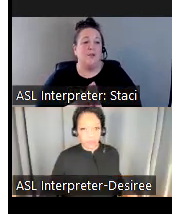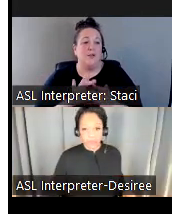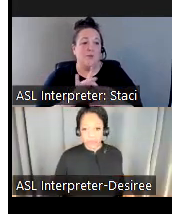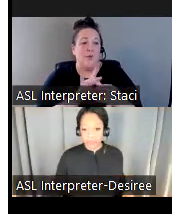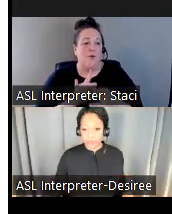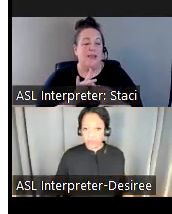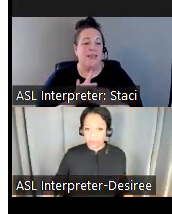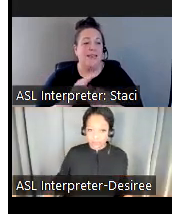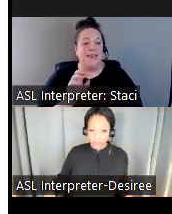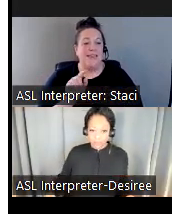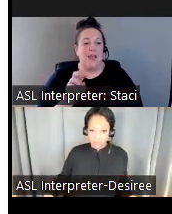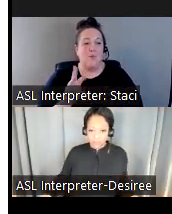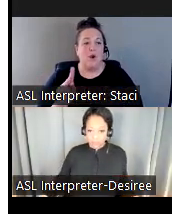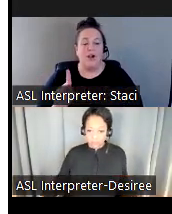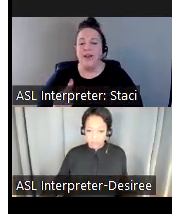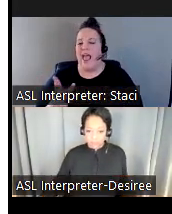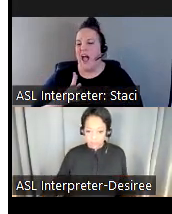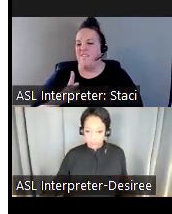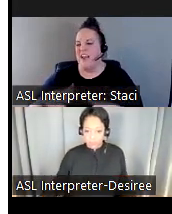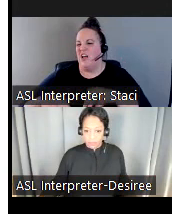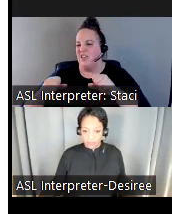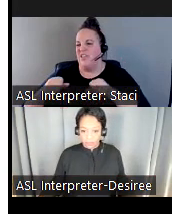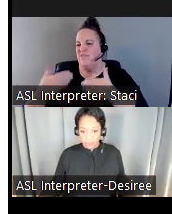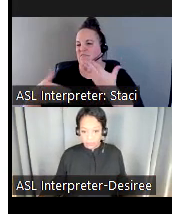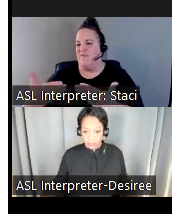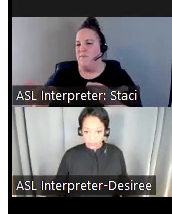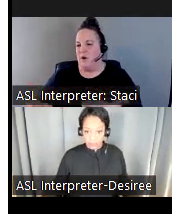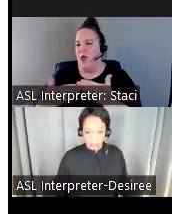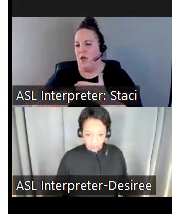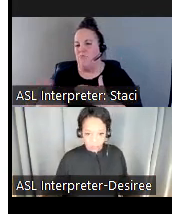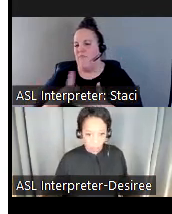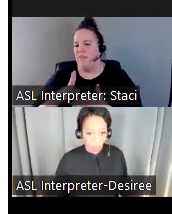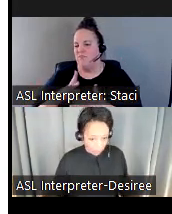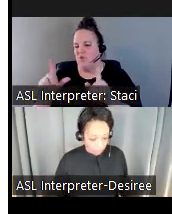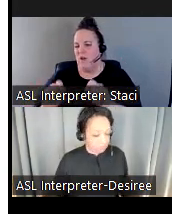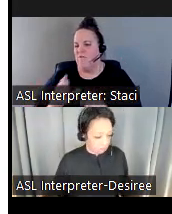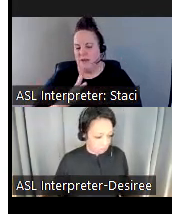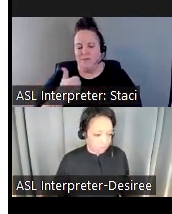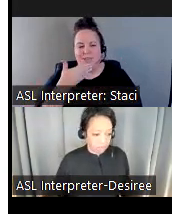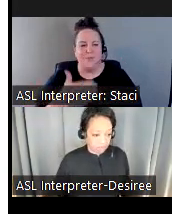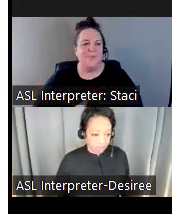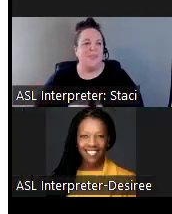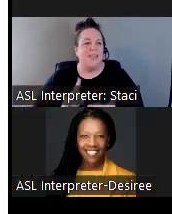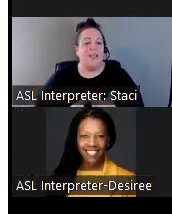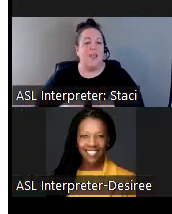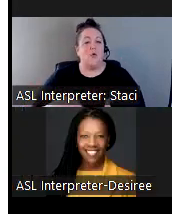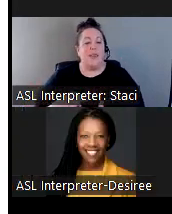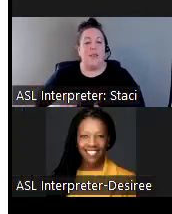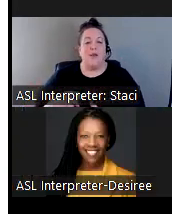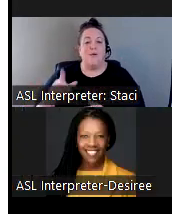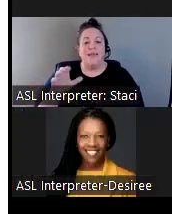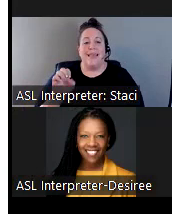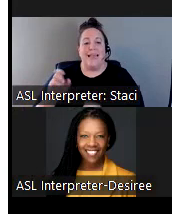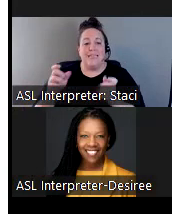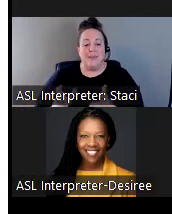networks. We need to share data across proactively. Designate a case manager who also does a